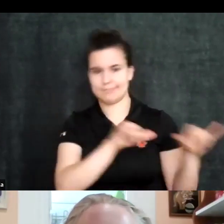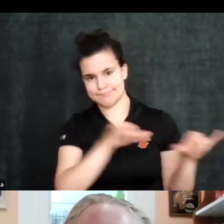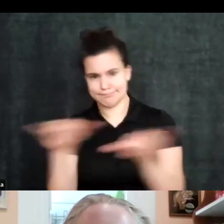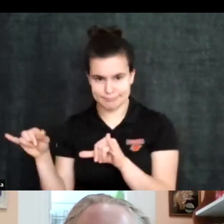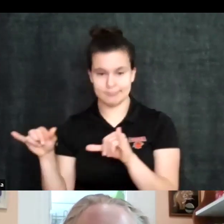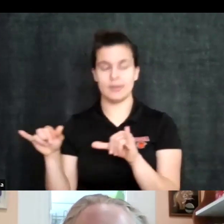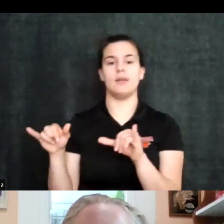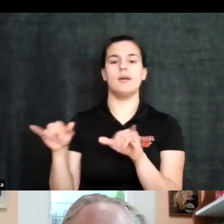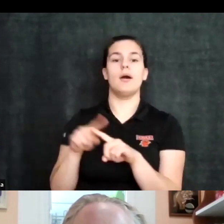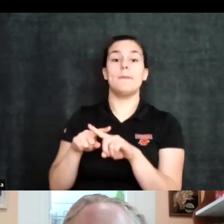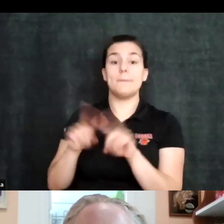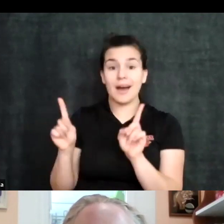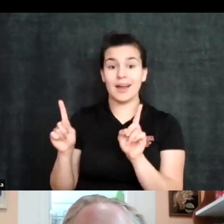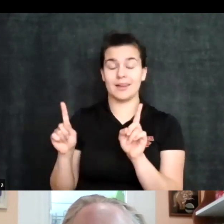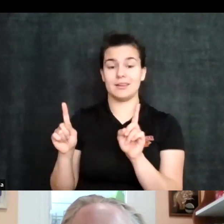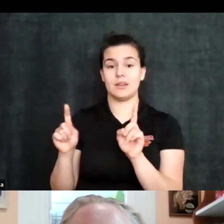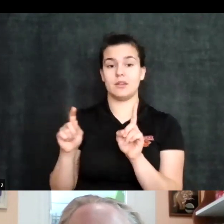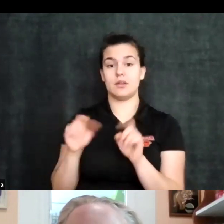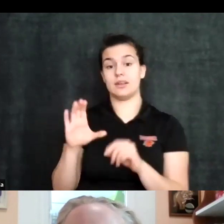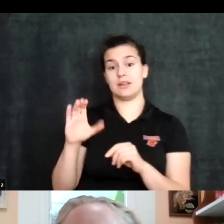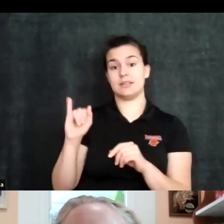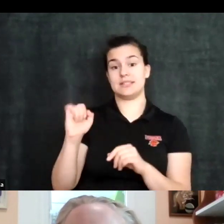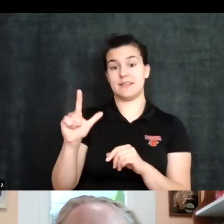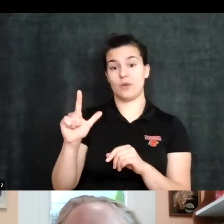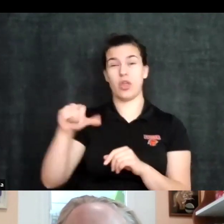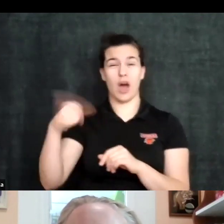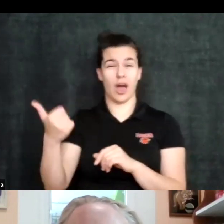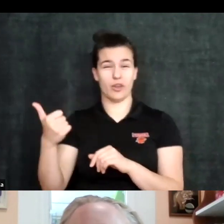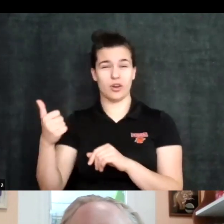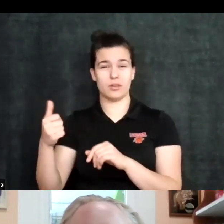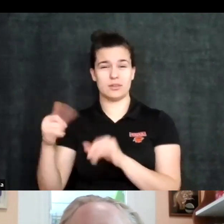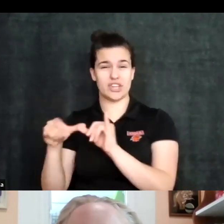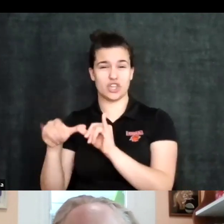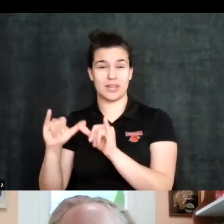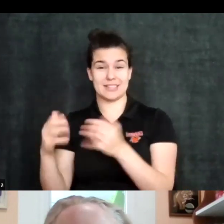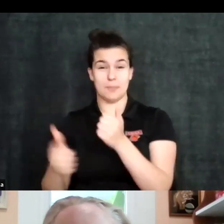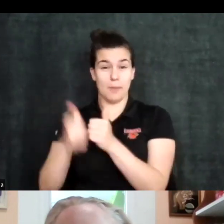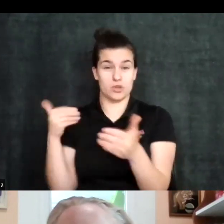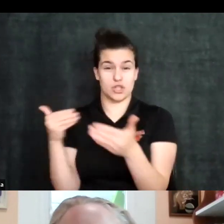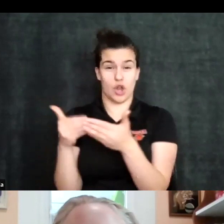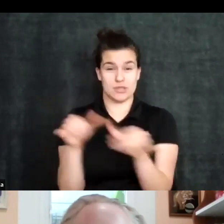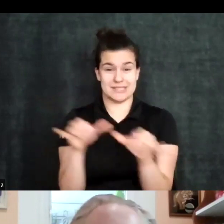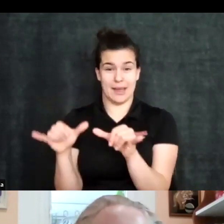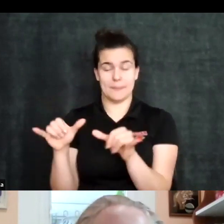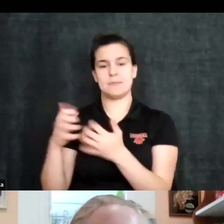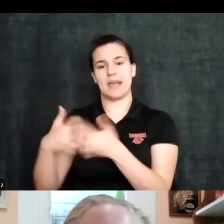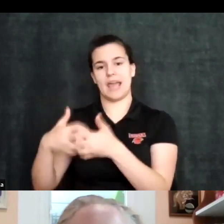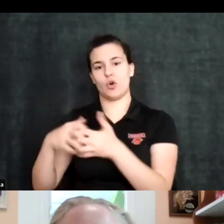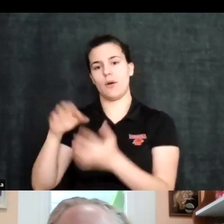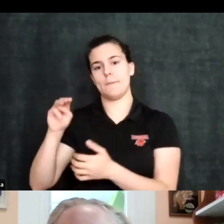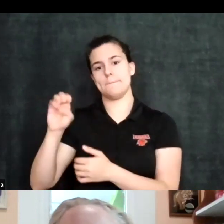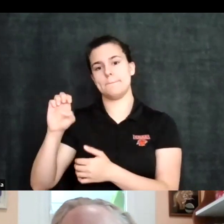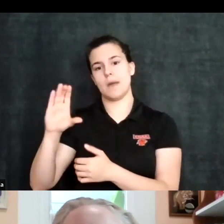that's closest to civil for the first 2 years is mechanical engineering, because we all deal with forces and water